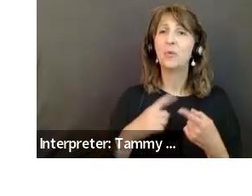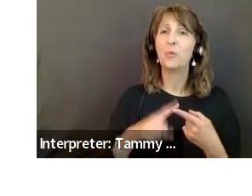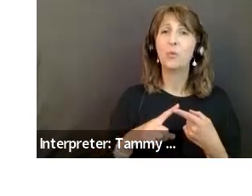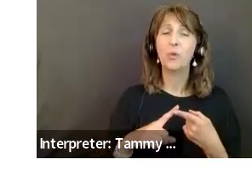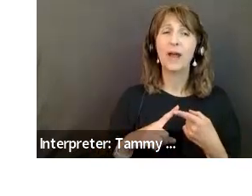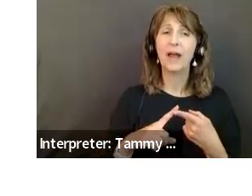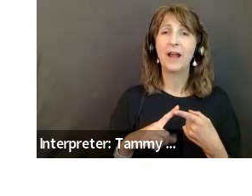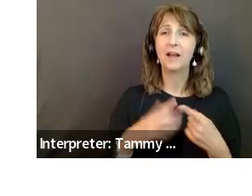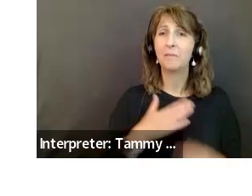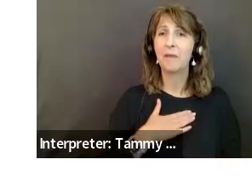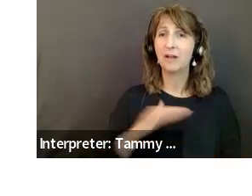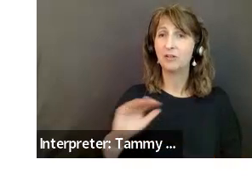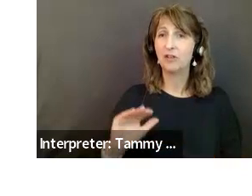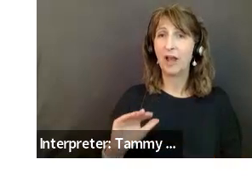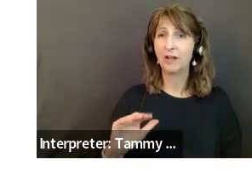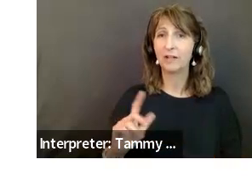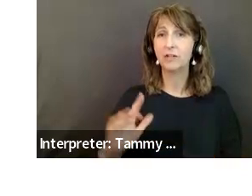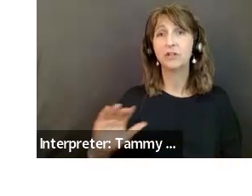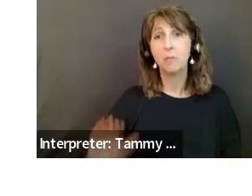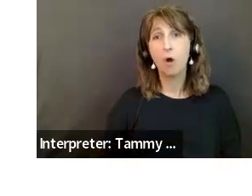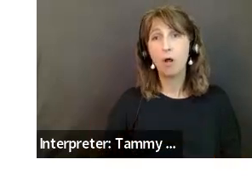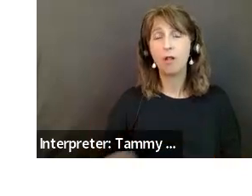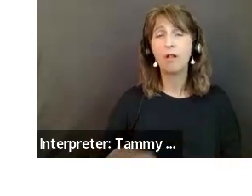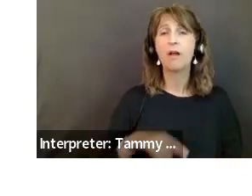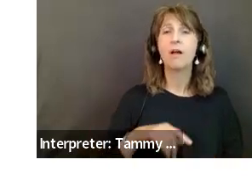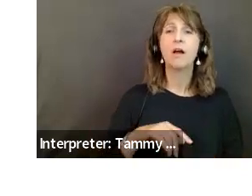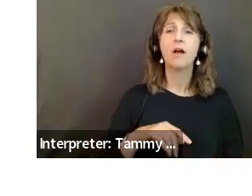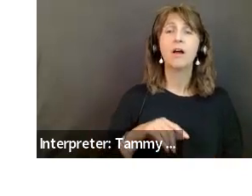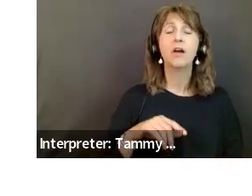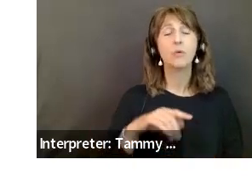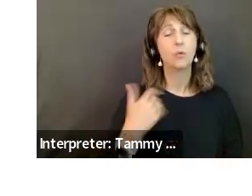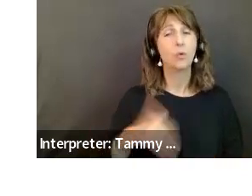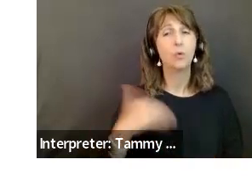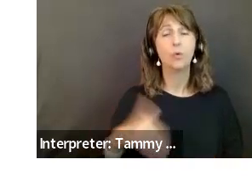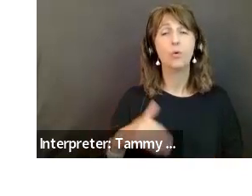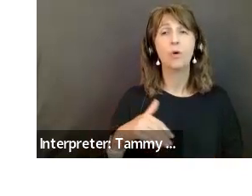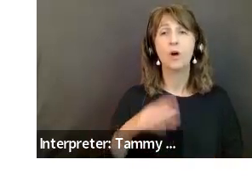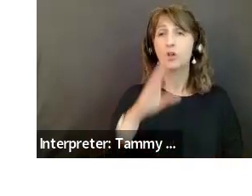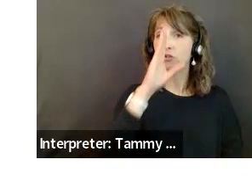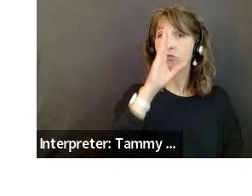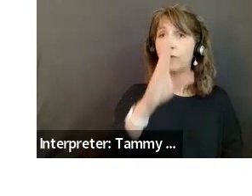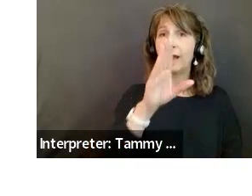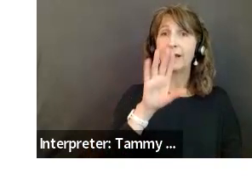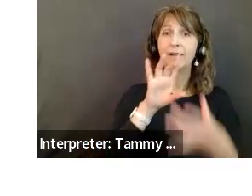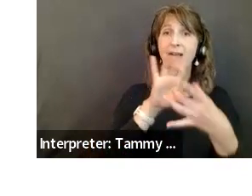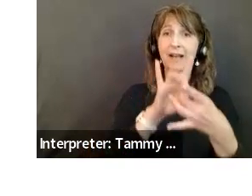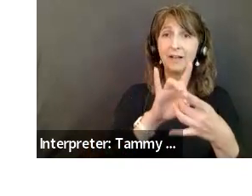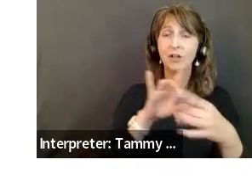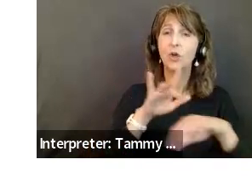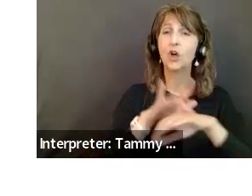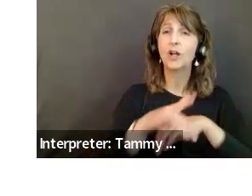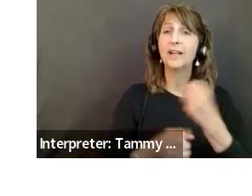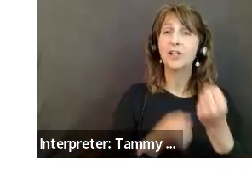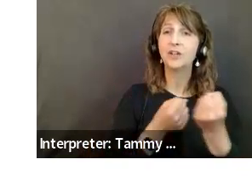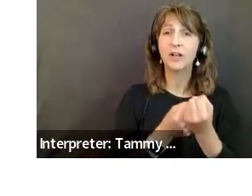when he was little, it made a huge difference that we got directly connected to early